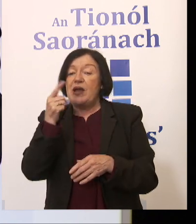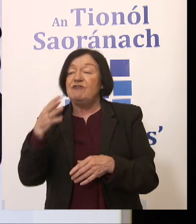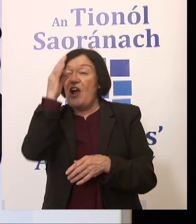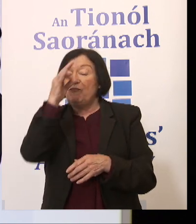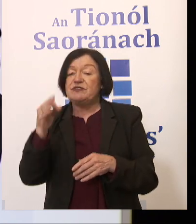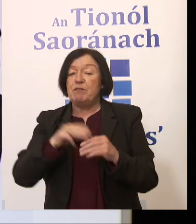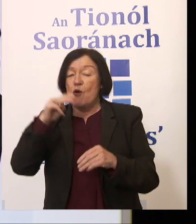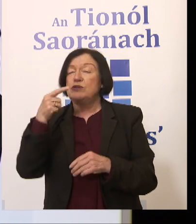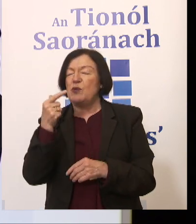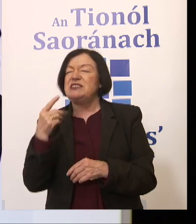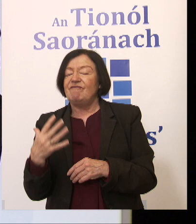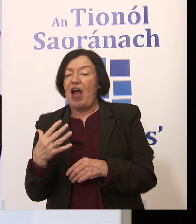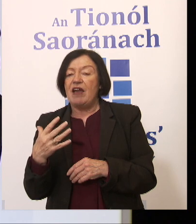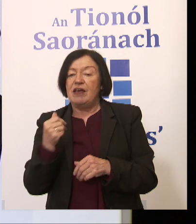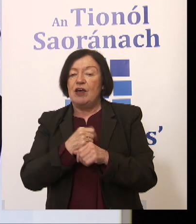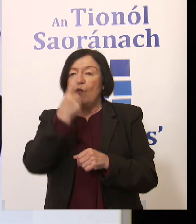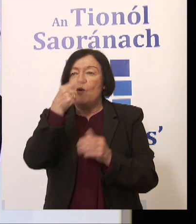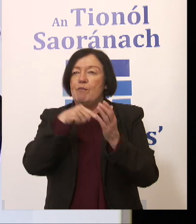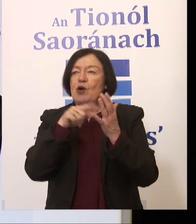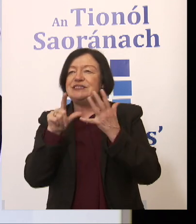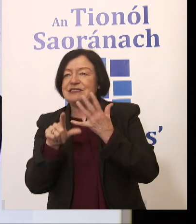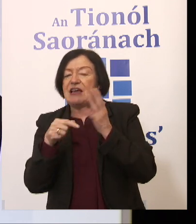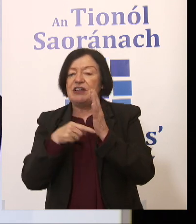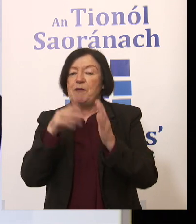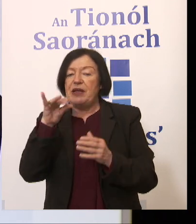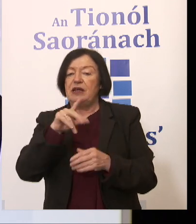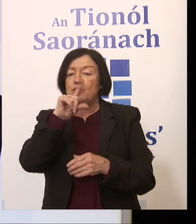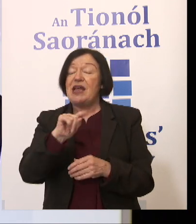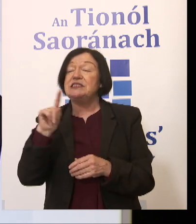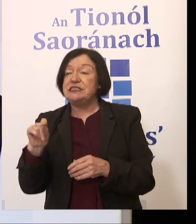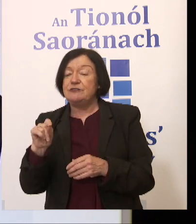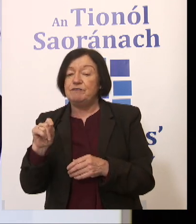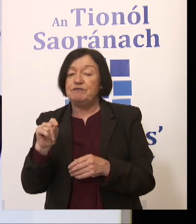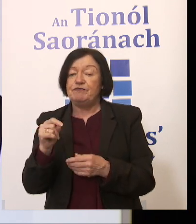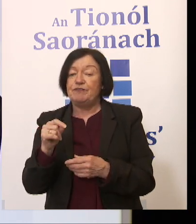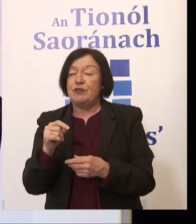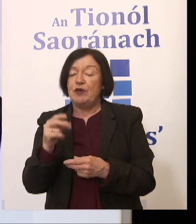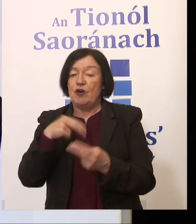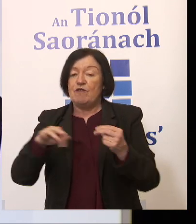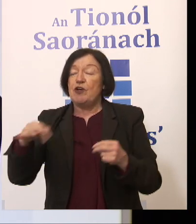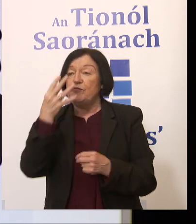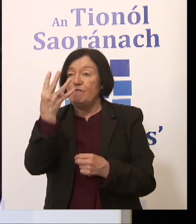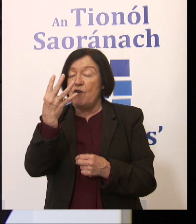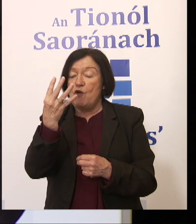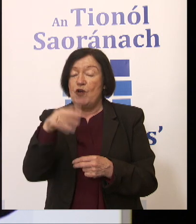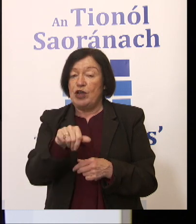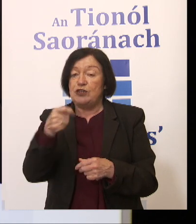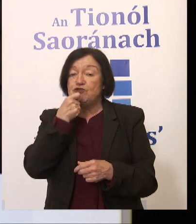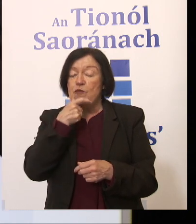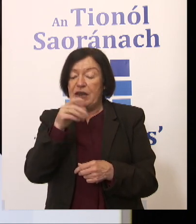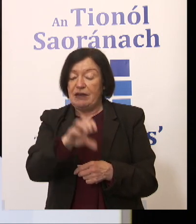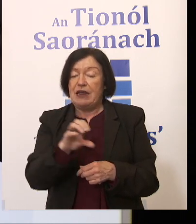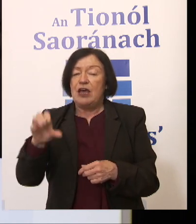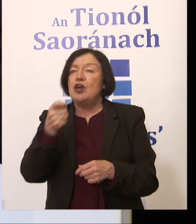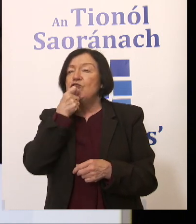than 25% of that, I think it's about 1.7 billion in 2020, came from the 4 local Dublins. So